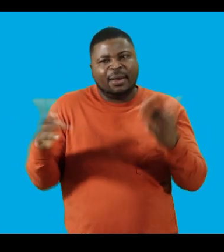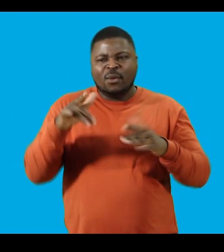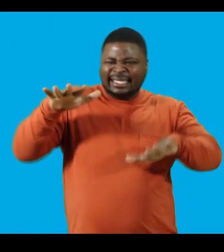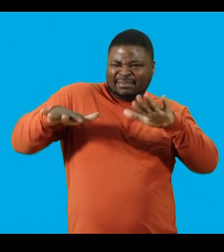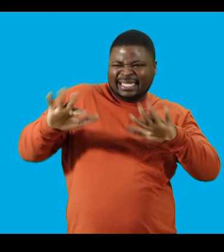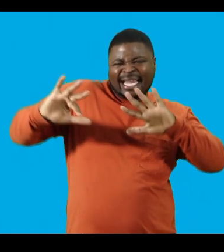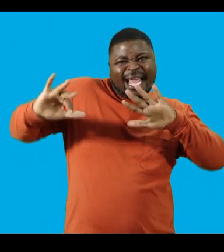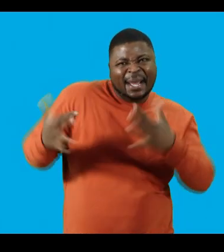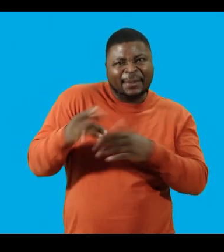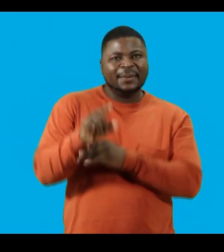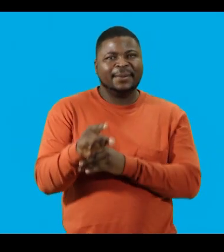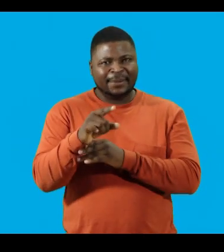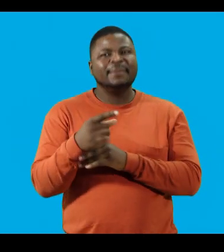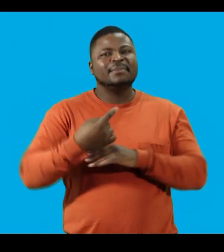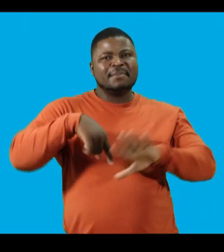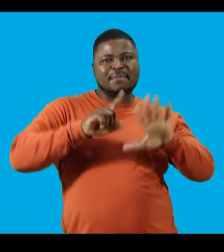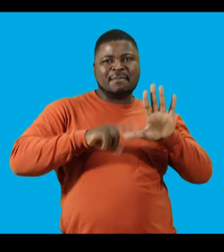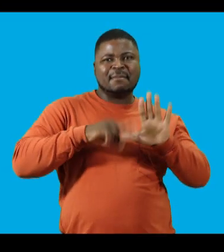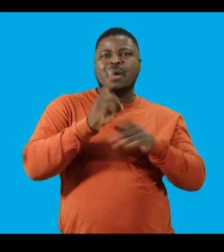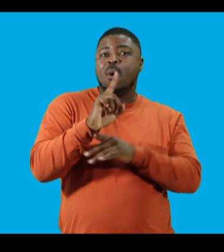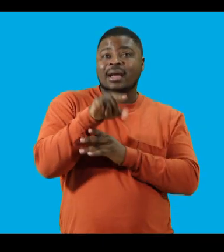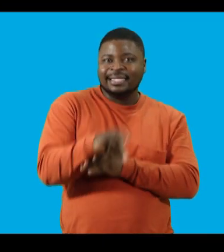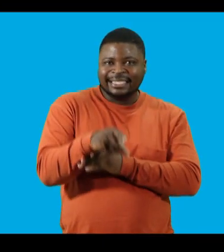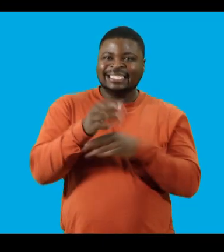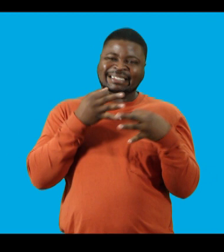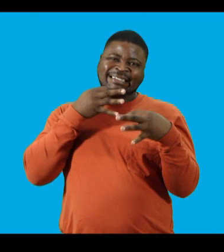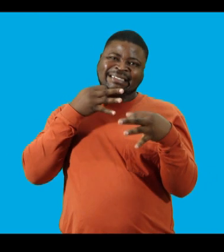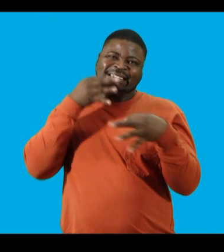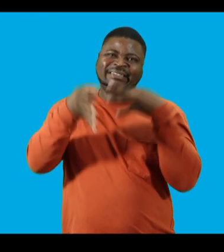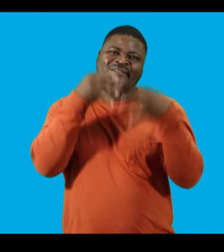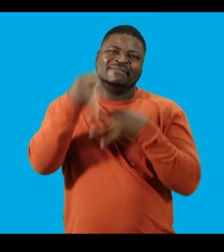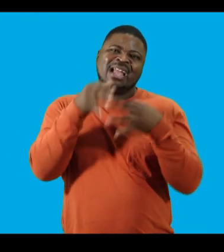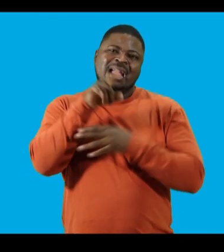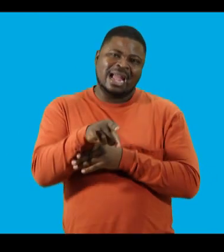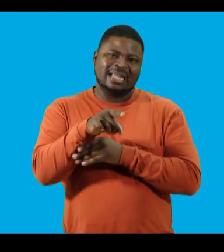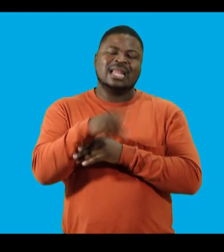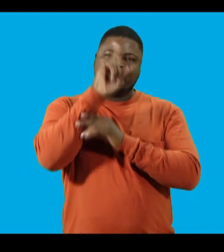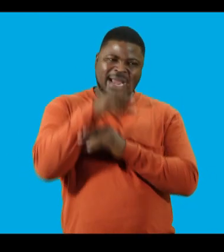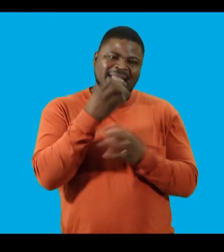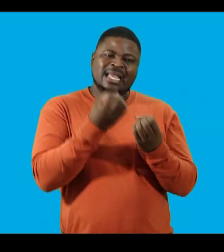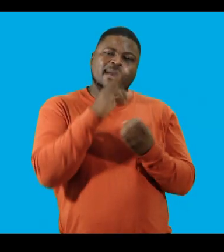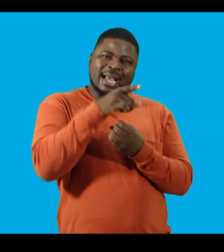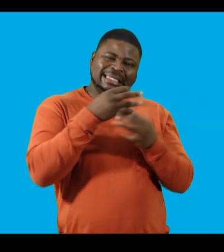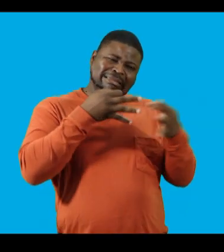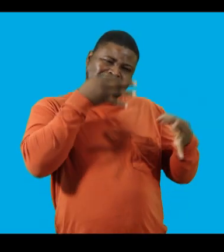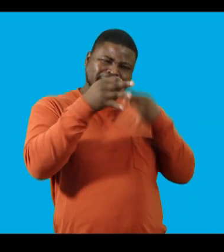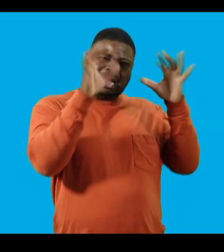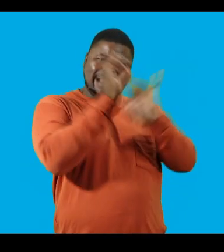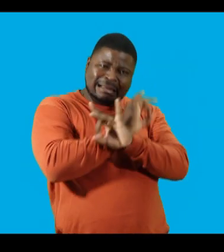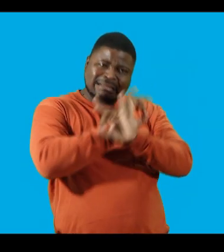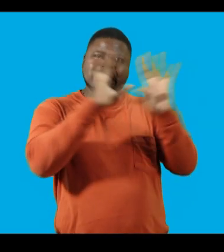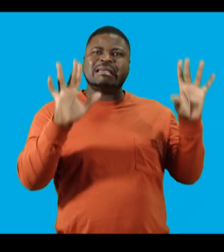differences. And then a level 1 type question, define, that is where you need to give a